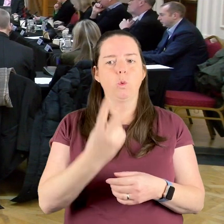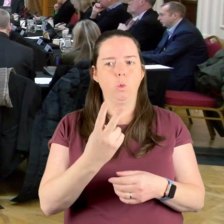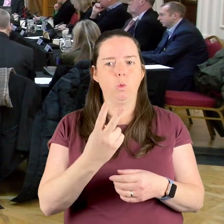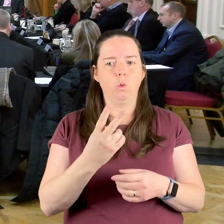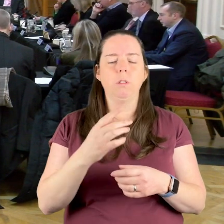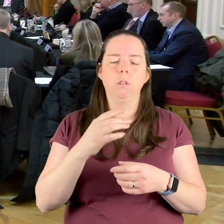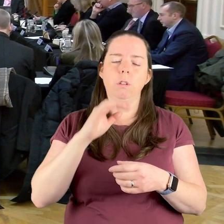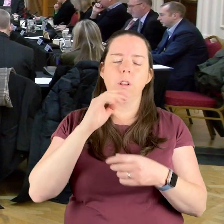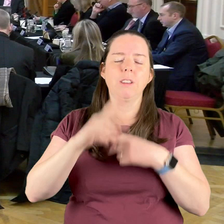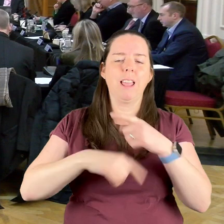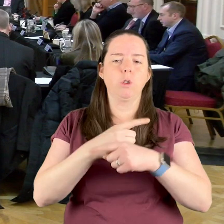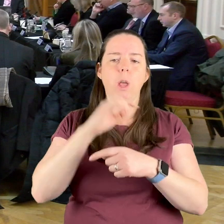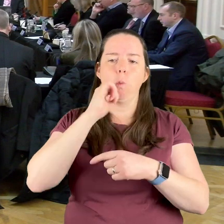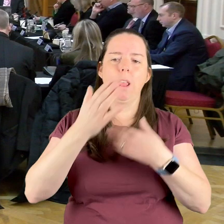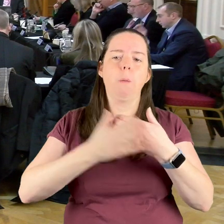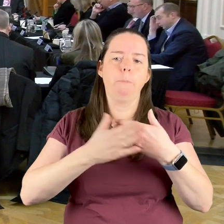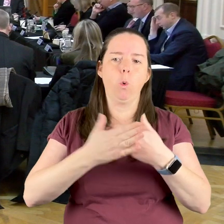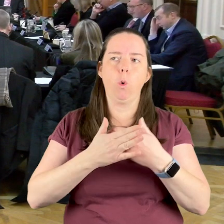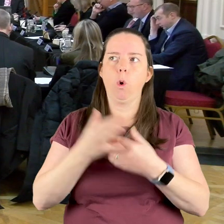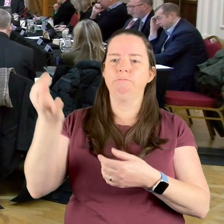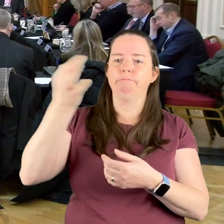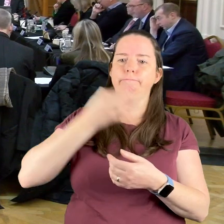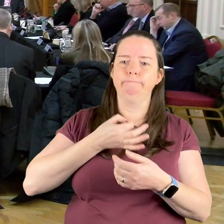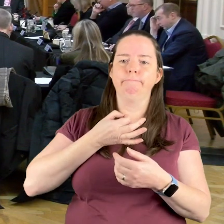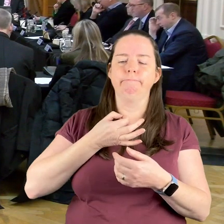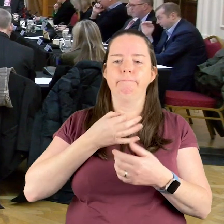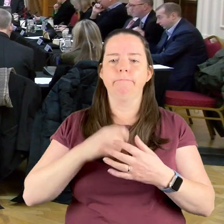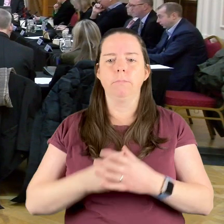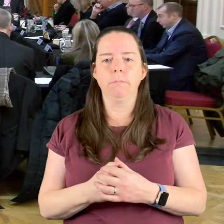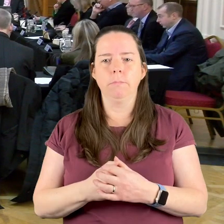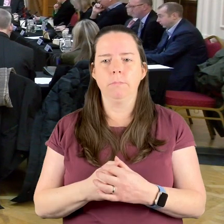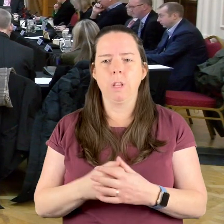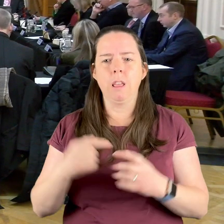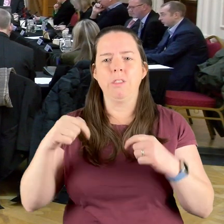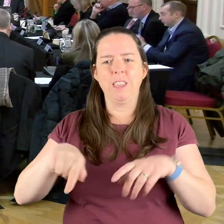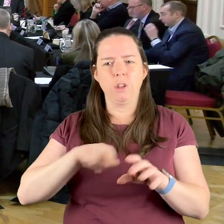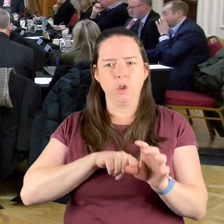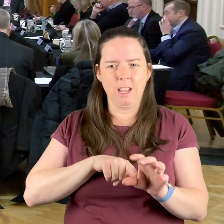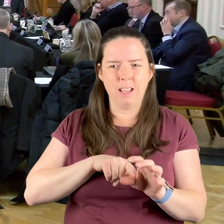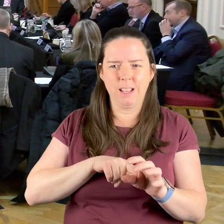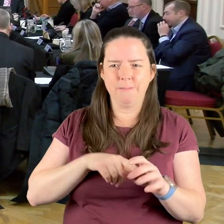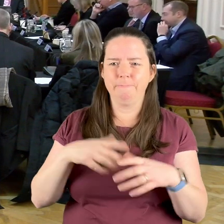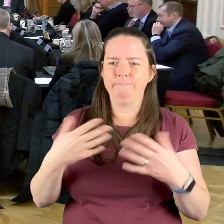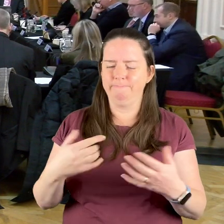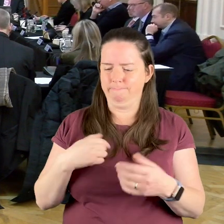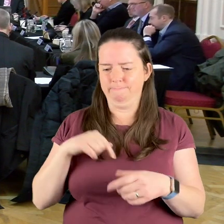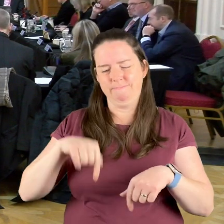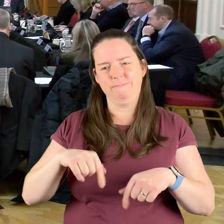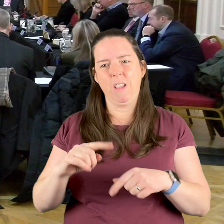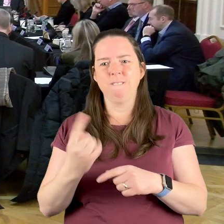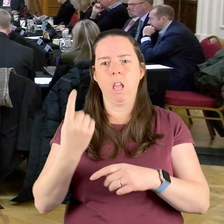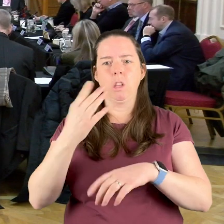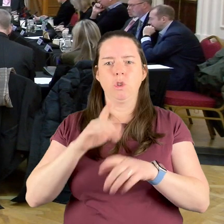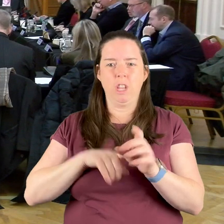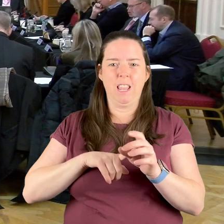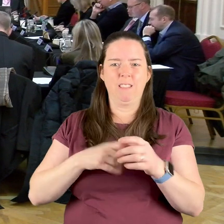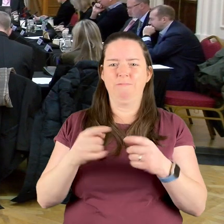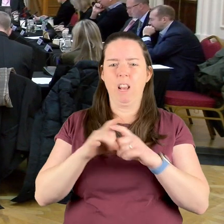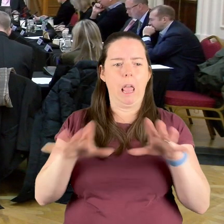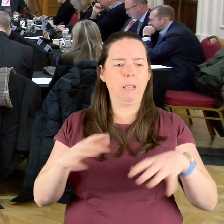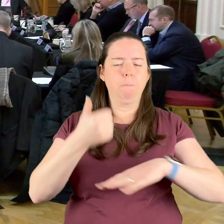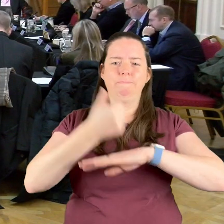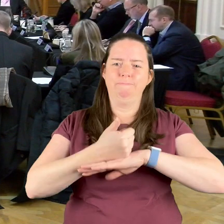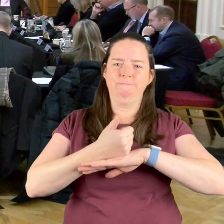only asked us for two. So it's going to be more next year. I guess what we are doing this